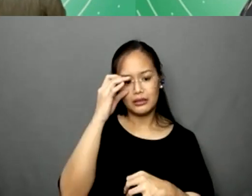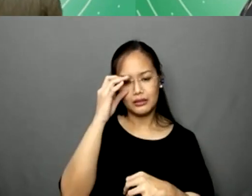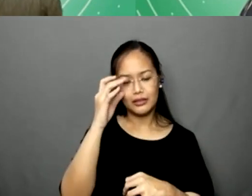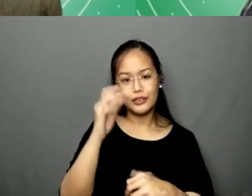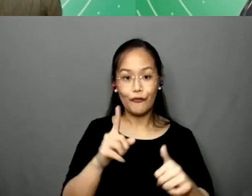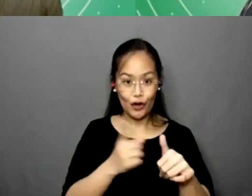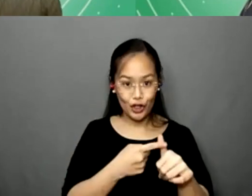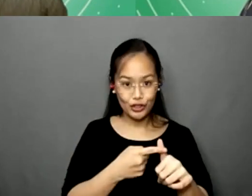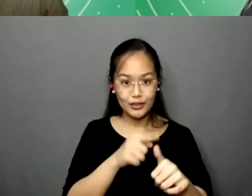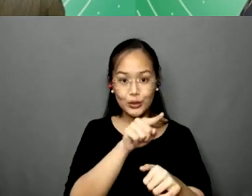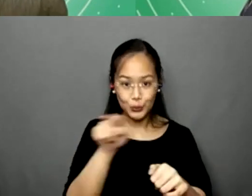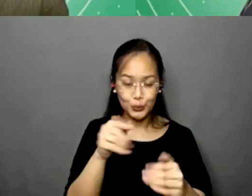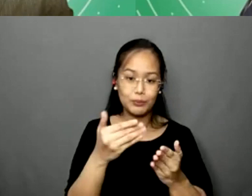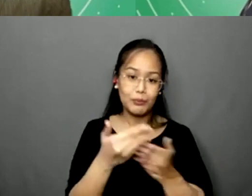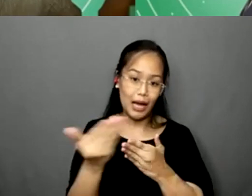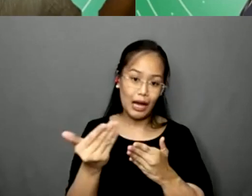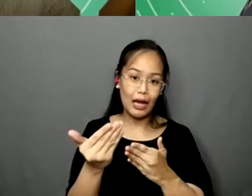need, meaning not